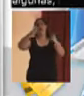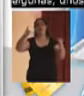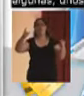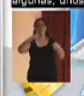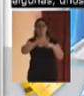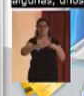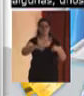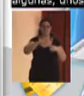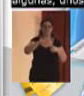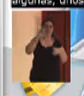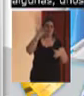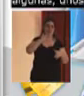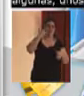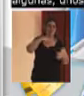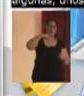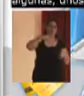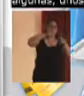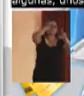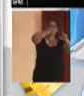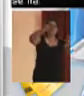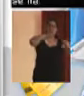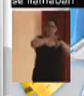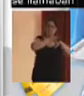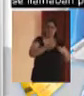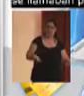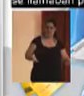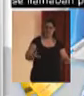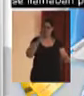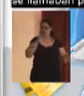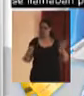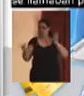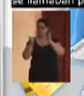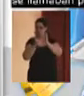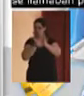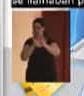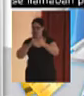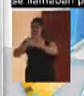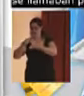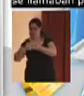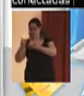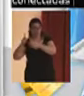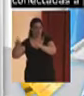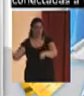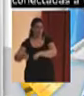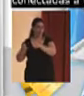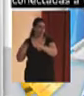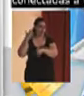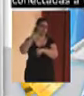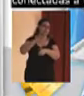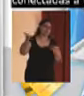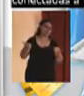computers in the rooms, in the school rooms. We started finding digital blackboards that were connected